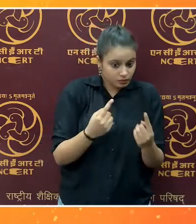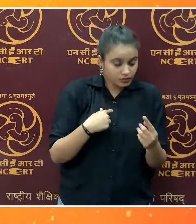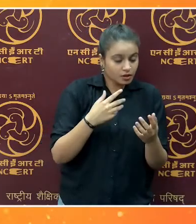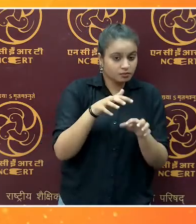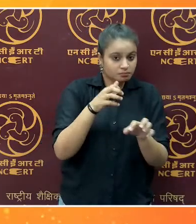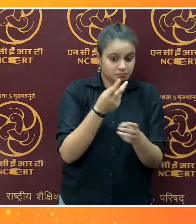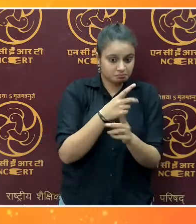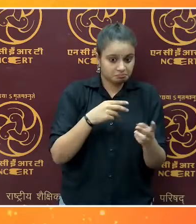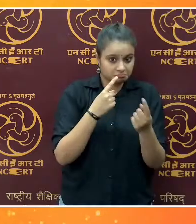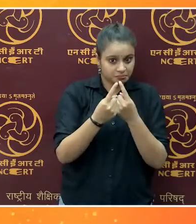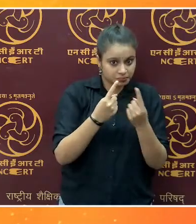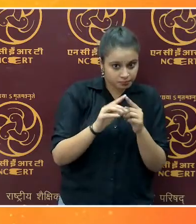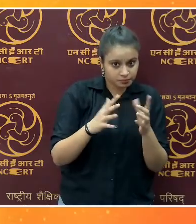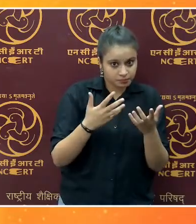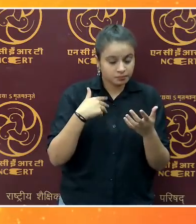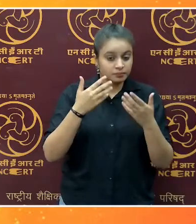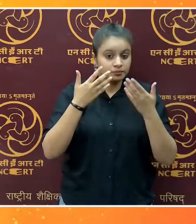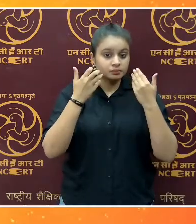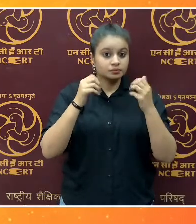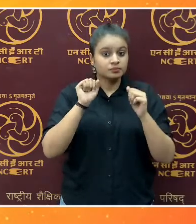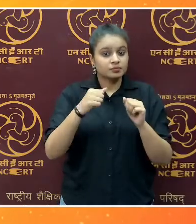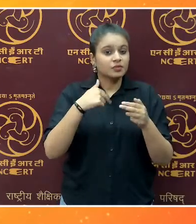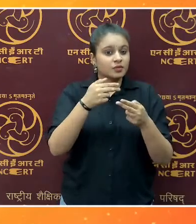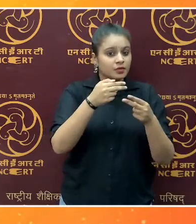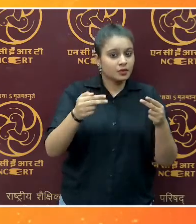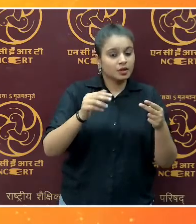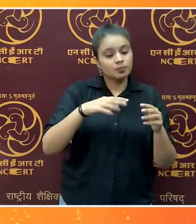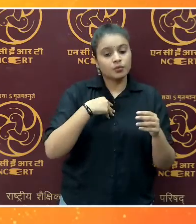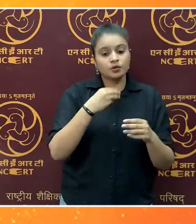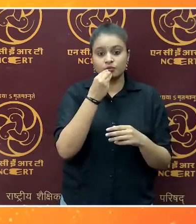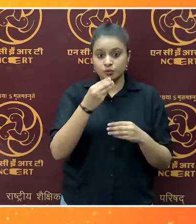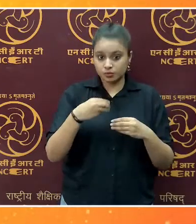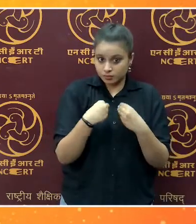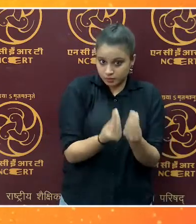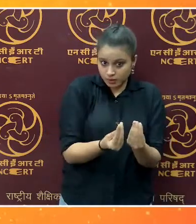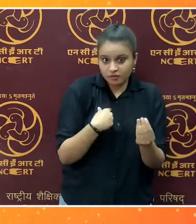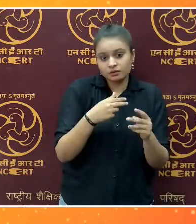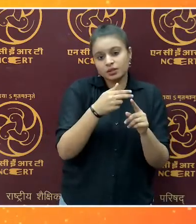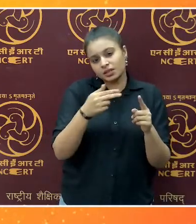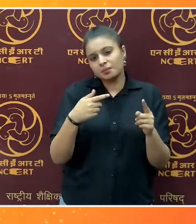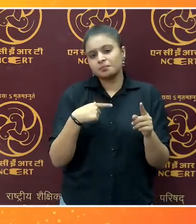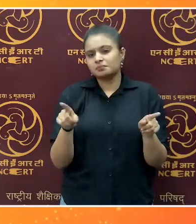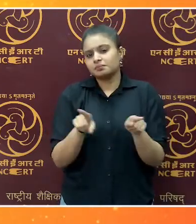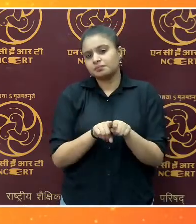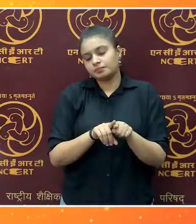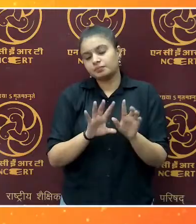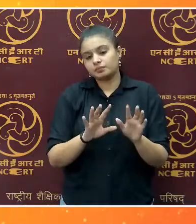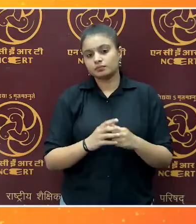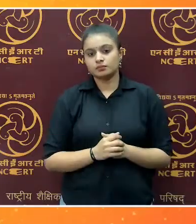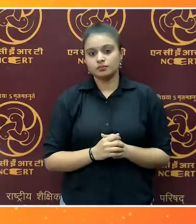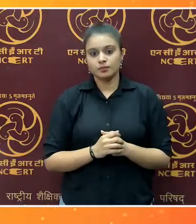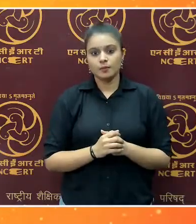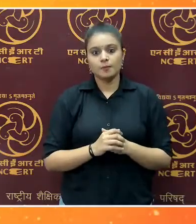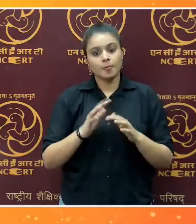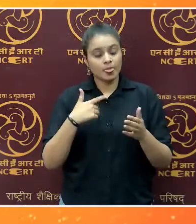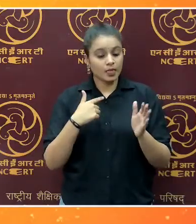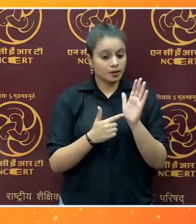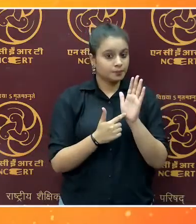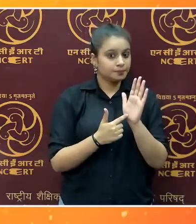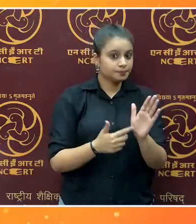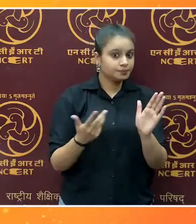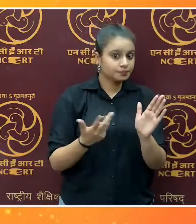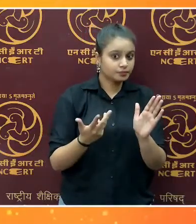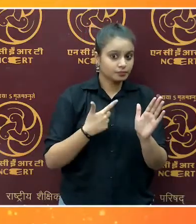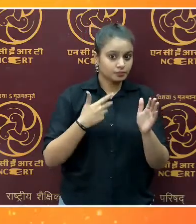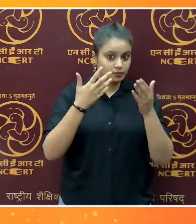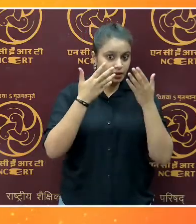And Cat's Food Man is the name, or Yeah. he's providing food for the cats? No, that's the name. Okay. That's how he's named. Okay. So also shows that